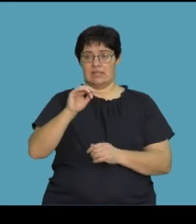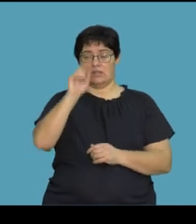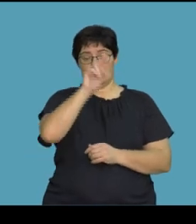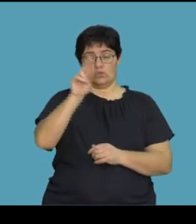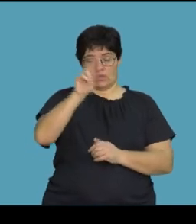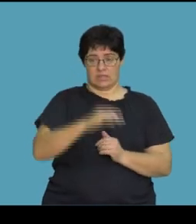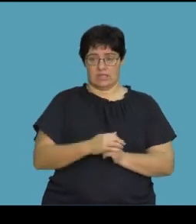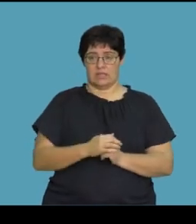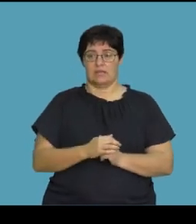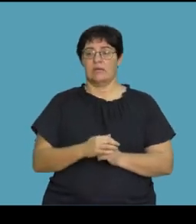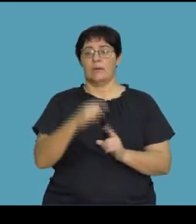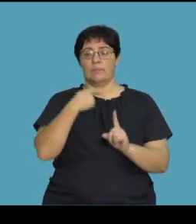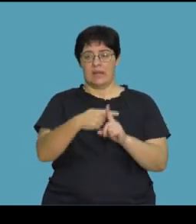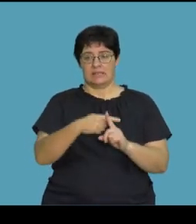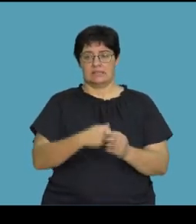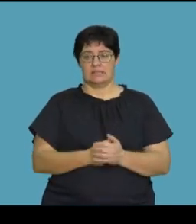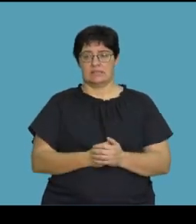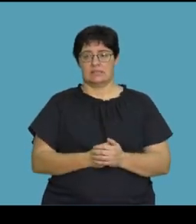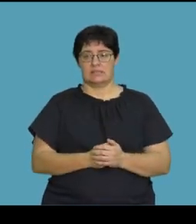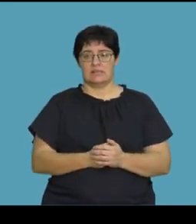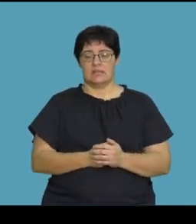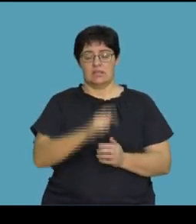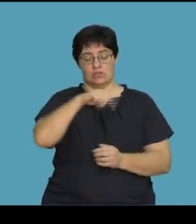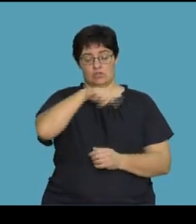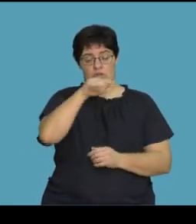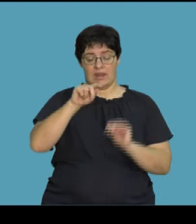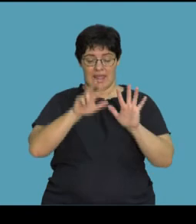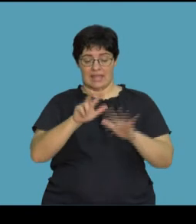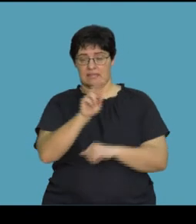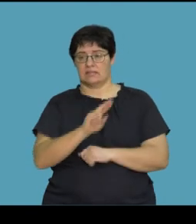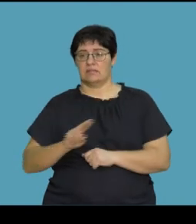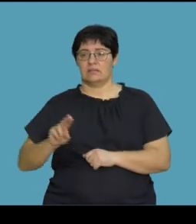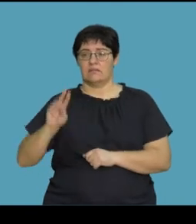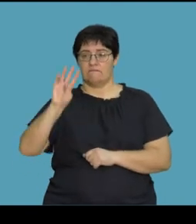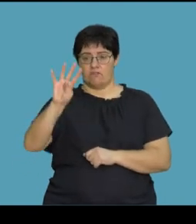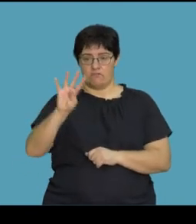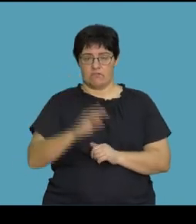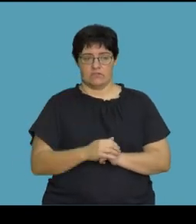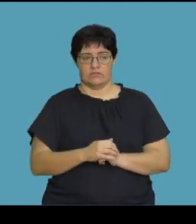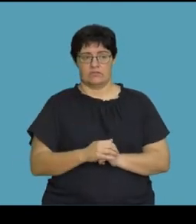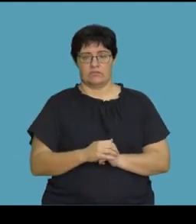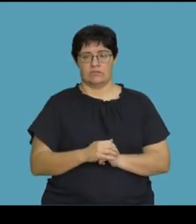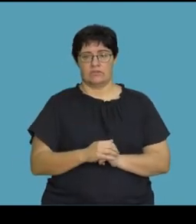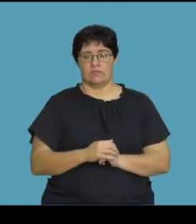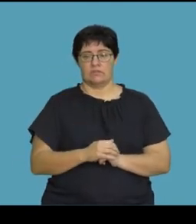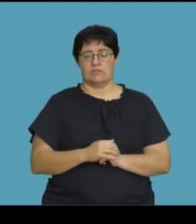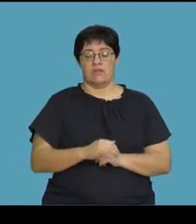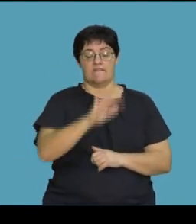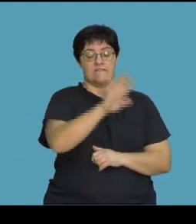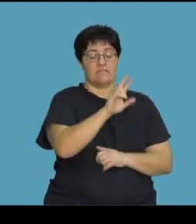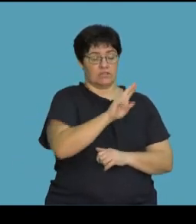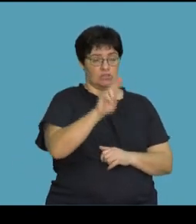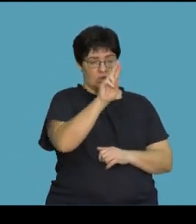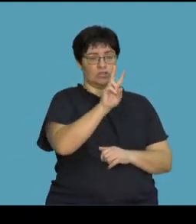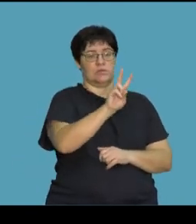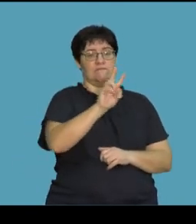3 squared, and then plus this will be the square root of 8 to the exponent of 4. And